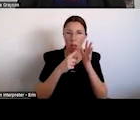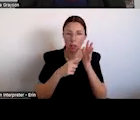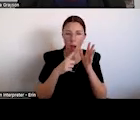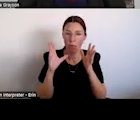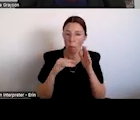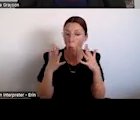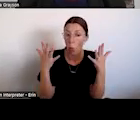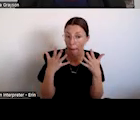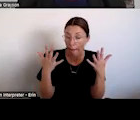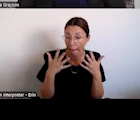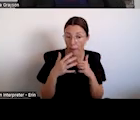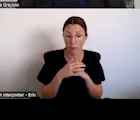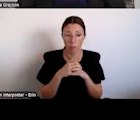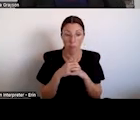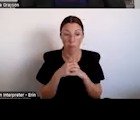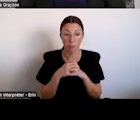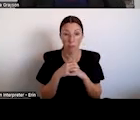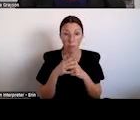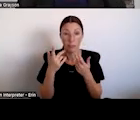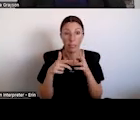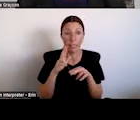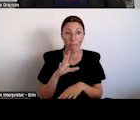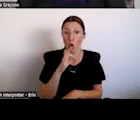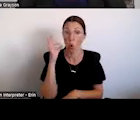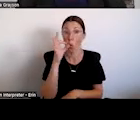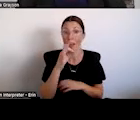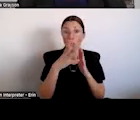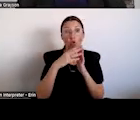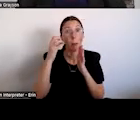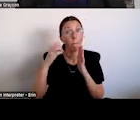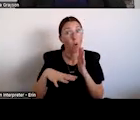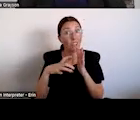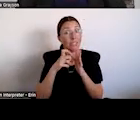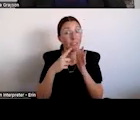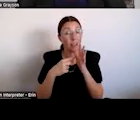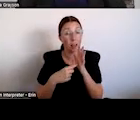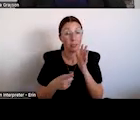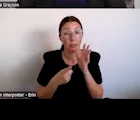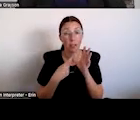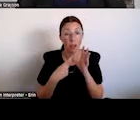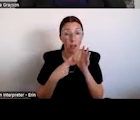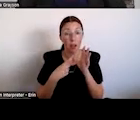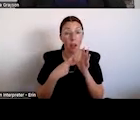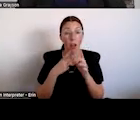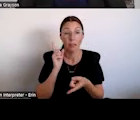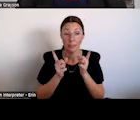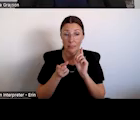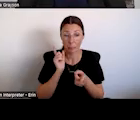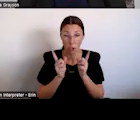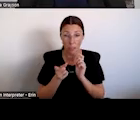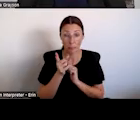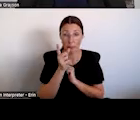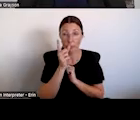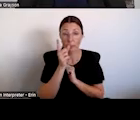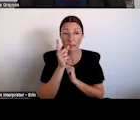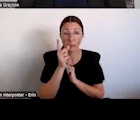if a piece of data has been requested to be removed, they could do something, sometimes unlearn, sometimes just removing that